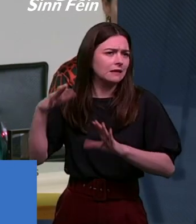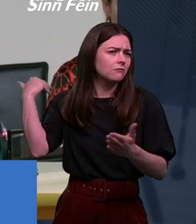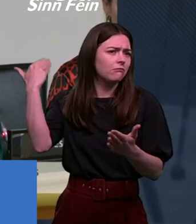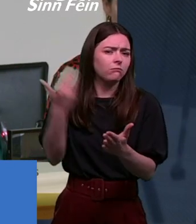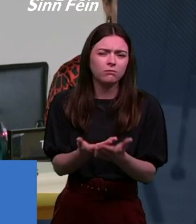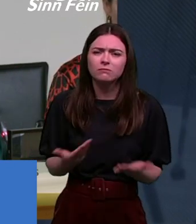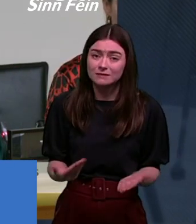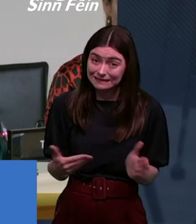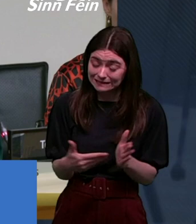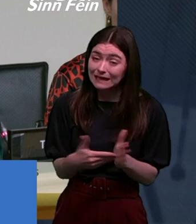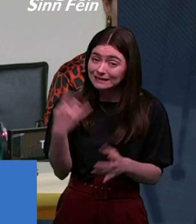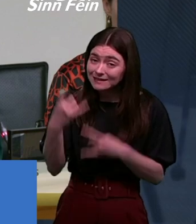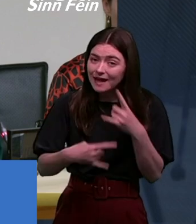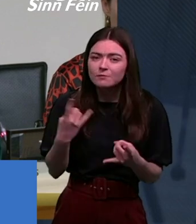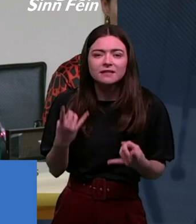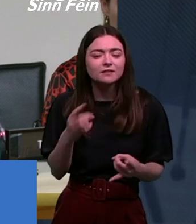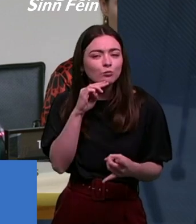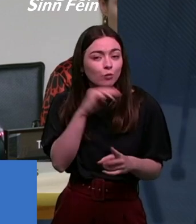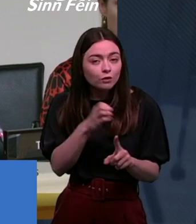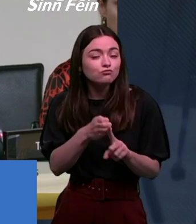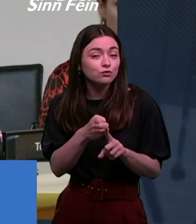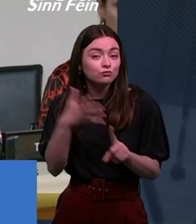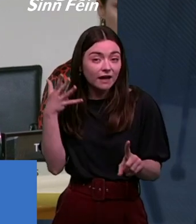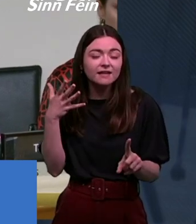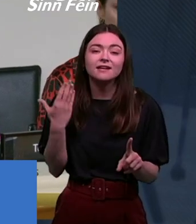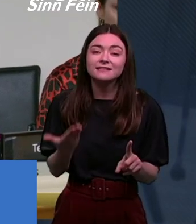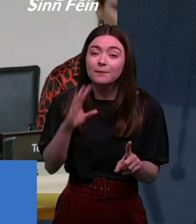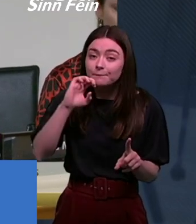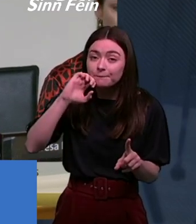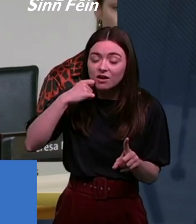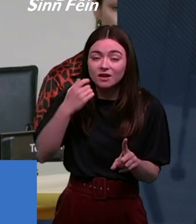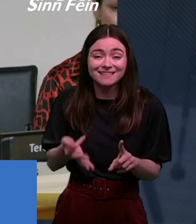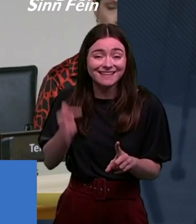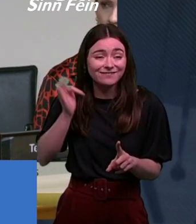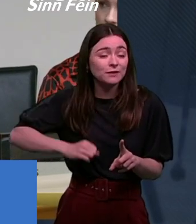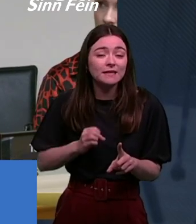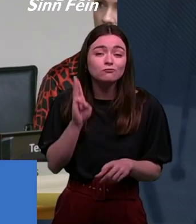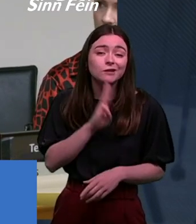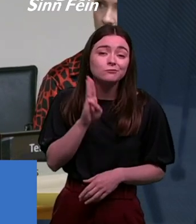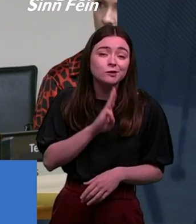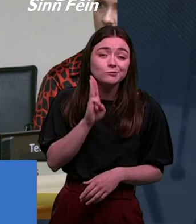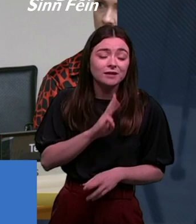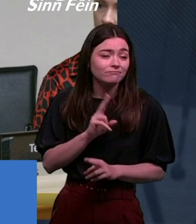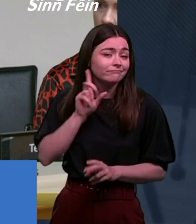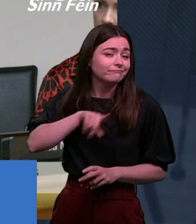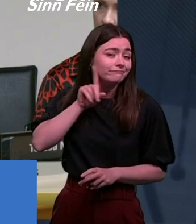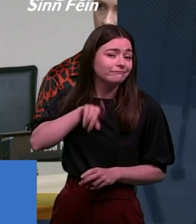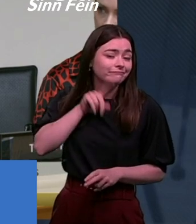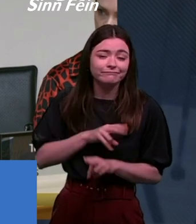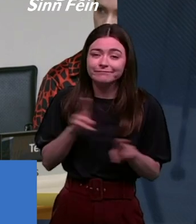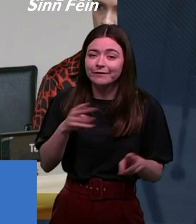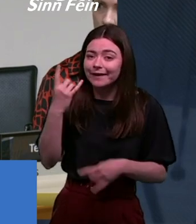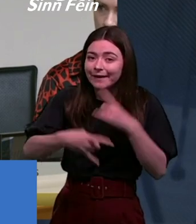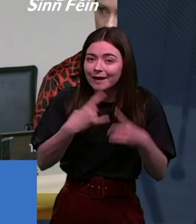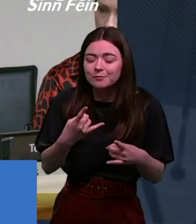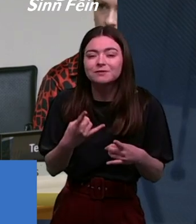And it's very important that we acknowledge that, because if we keep pretending these things didn't happen, then we will continue